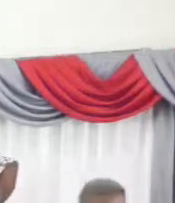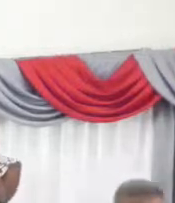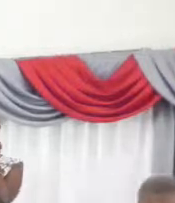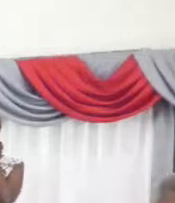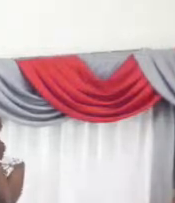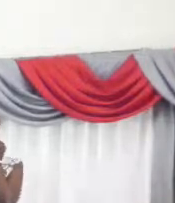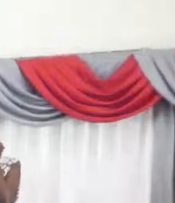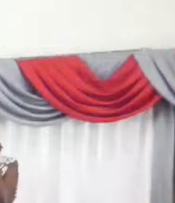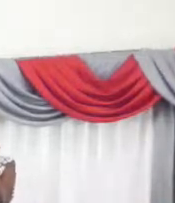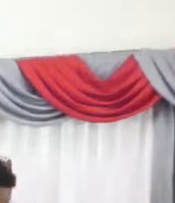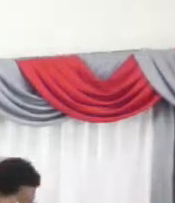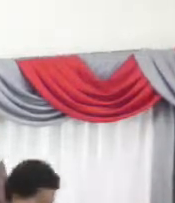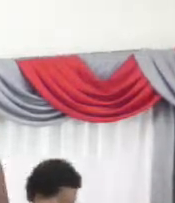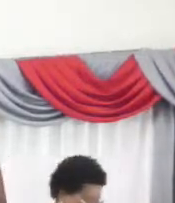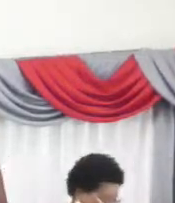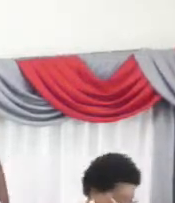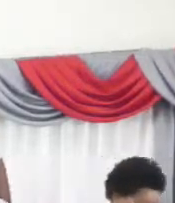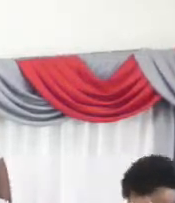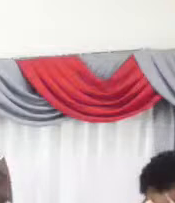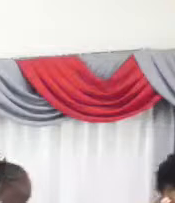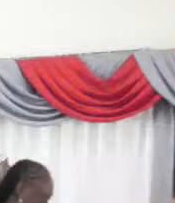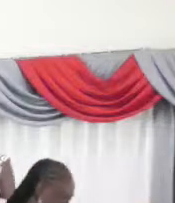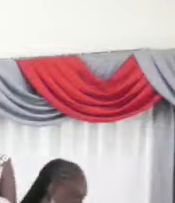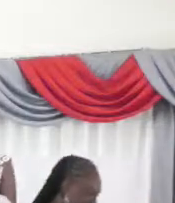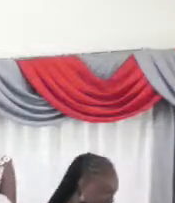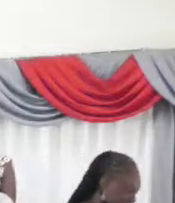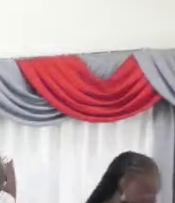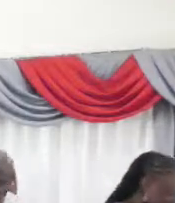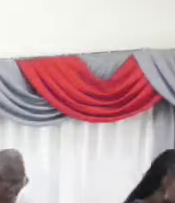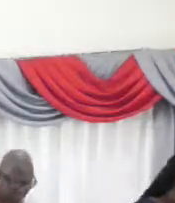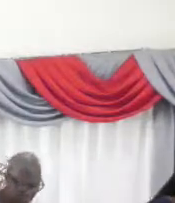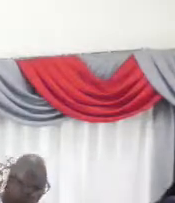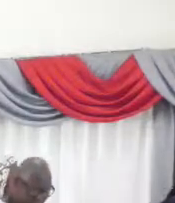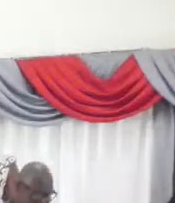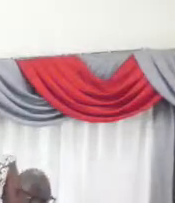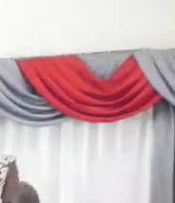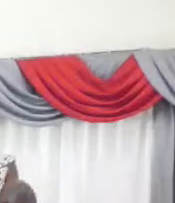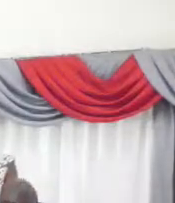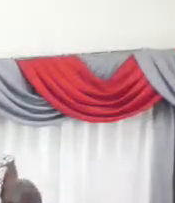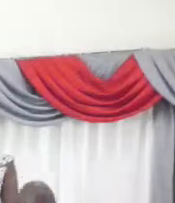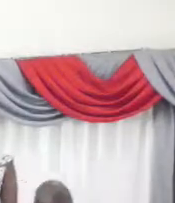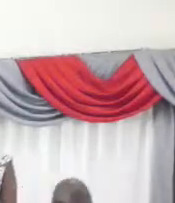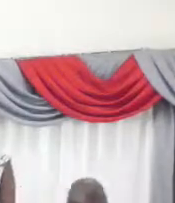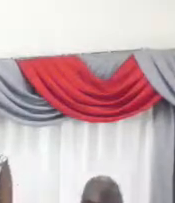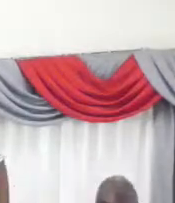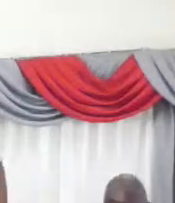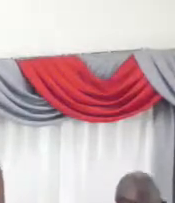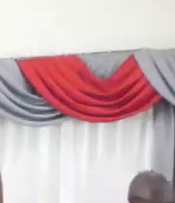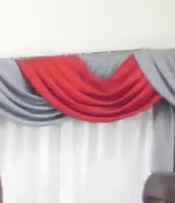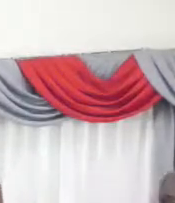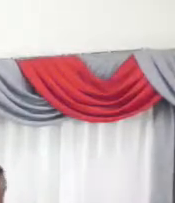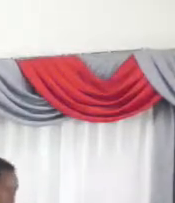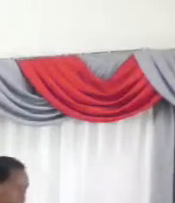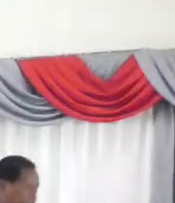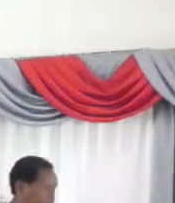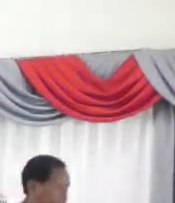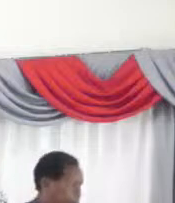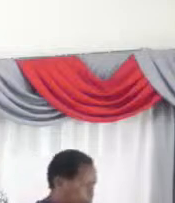Amen, church? Yeah. Hey, you're free to say hallelujah. Praise God. Thank you very much to the choir for that